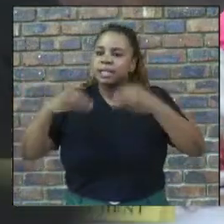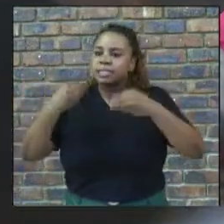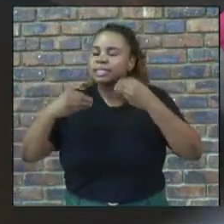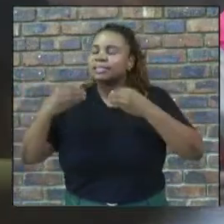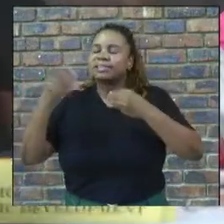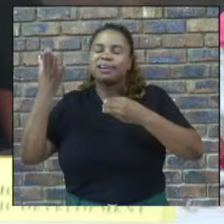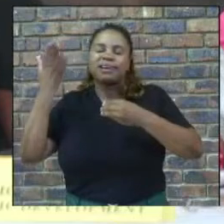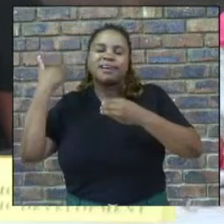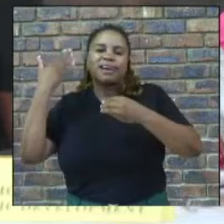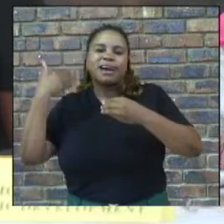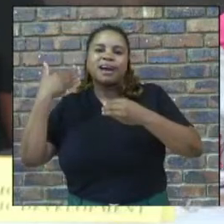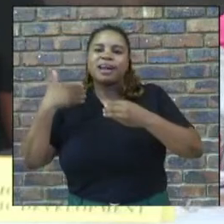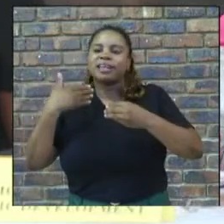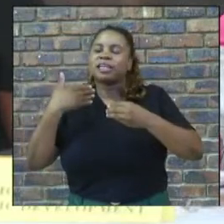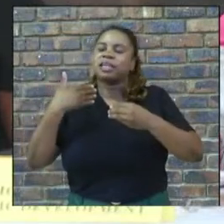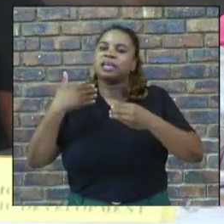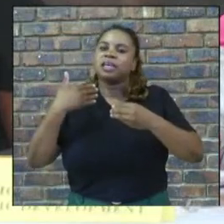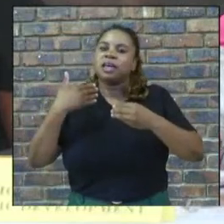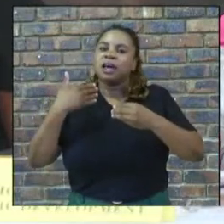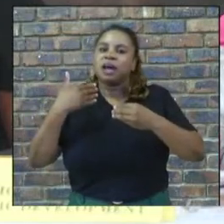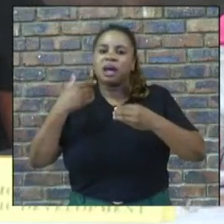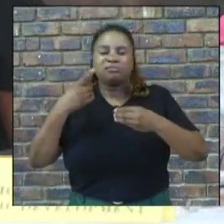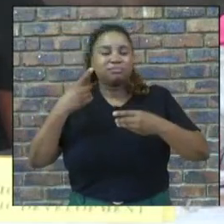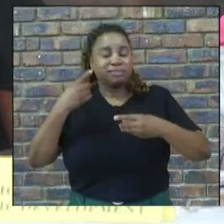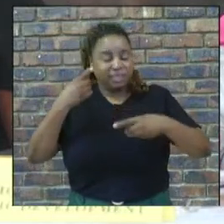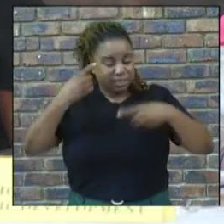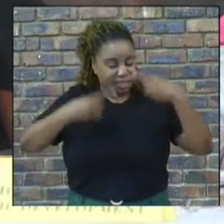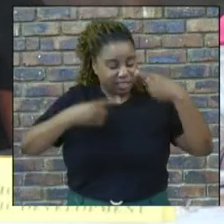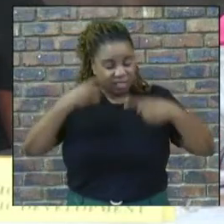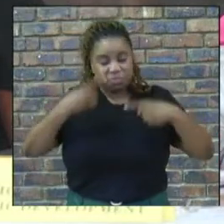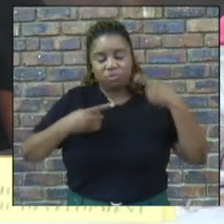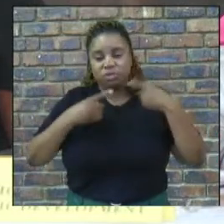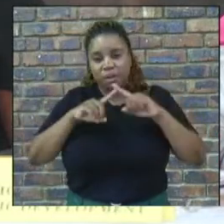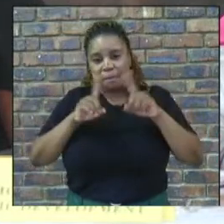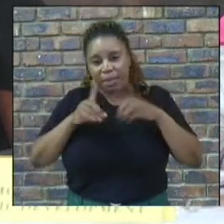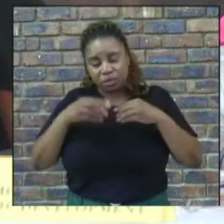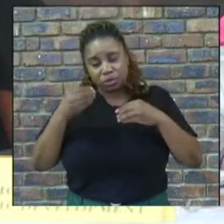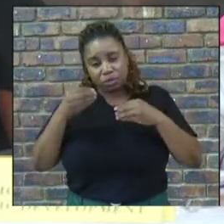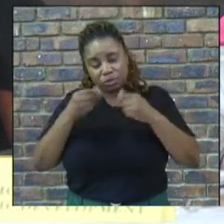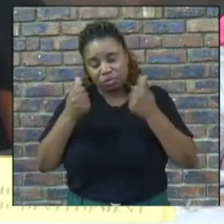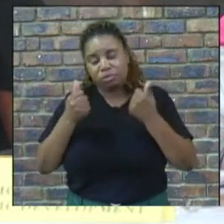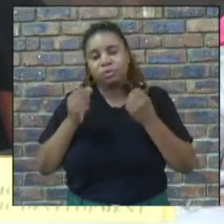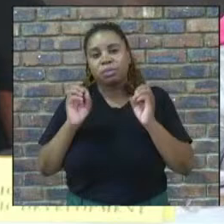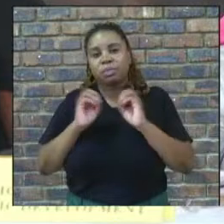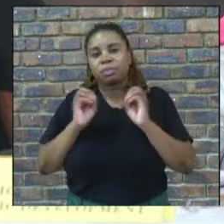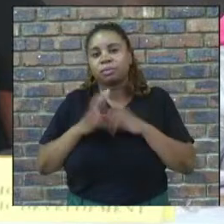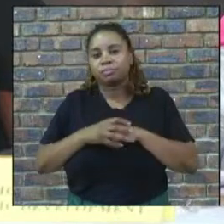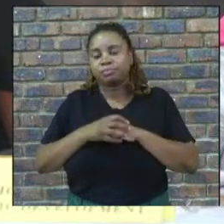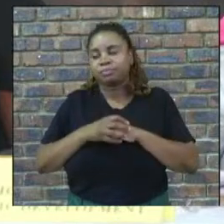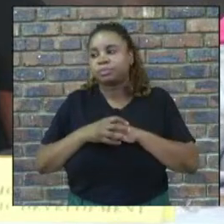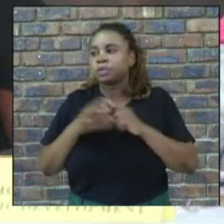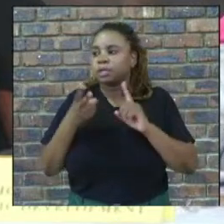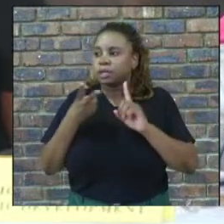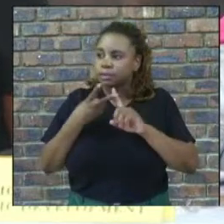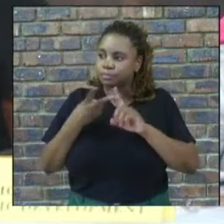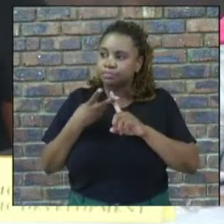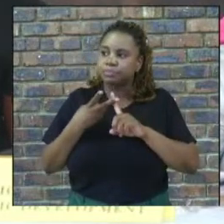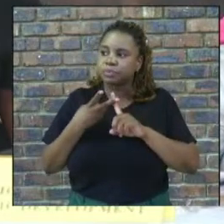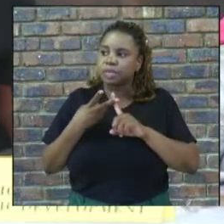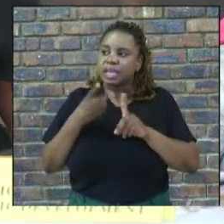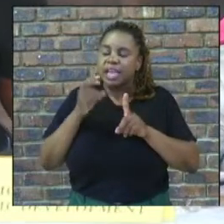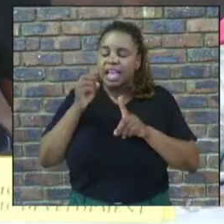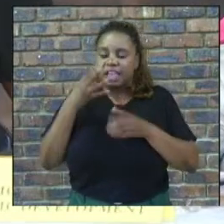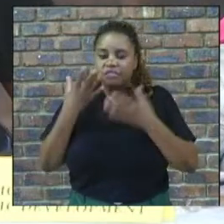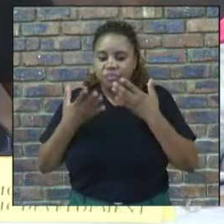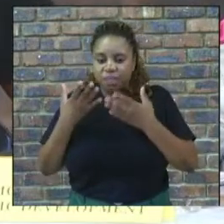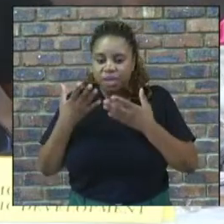And then the second question ke if ele hore ke na le dispute e leng hore e settletswe ke